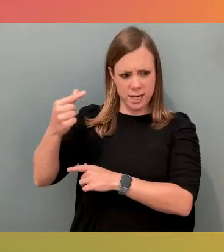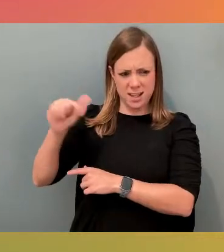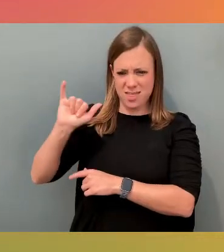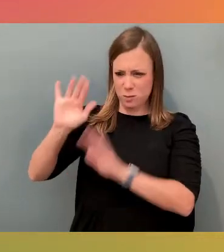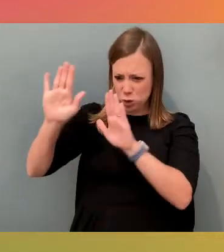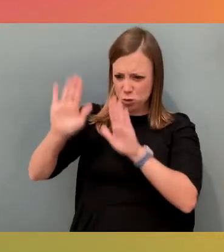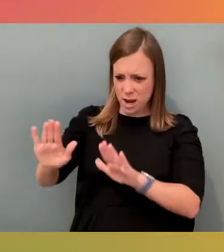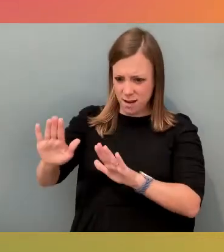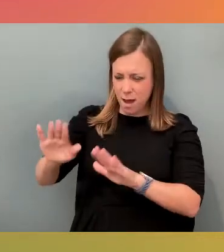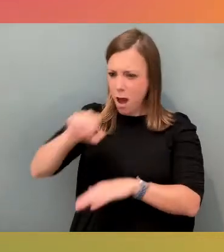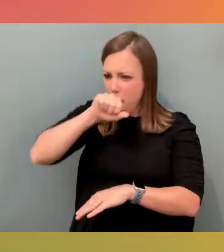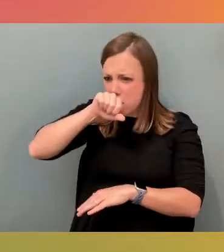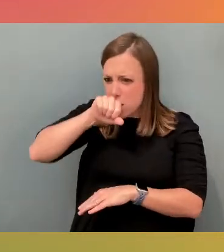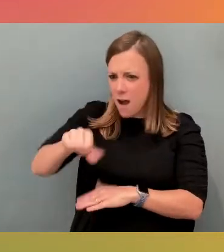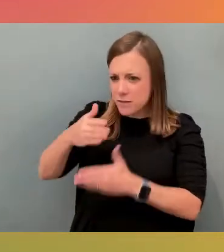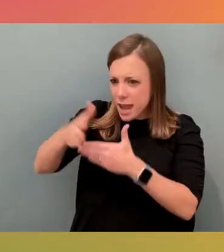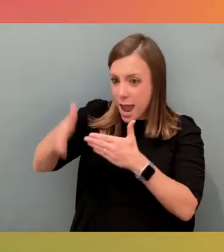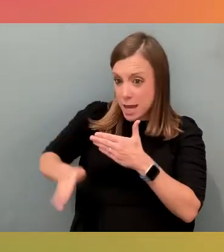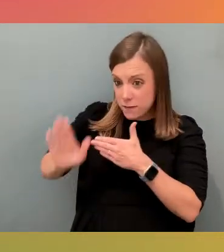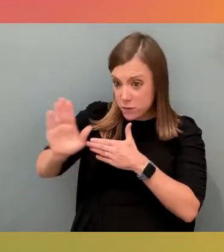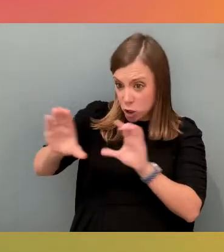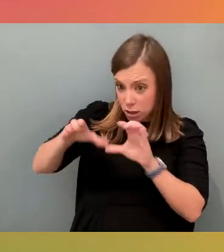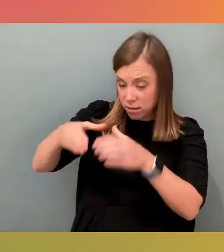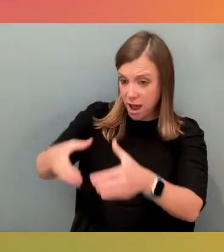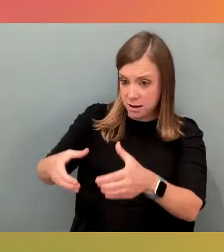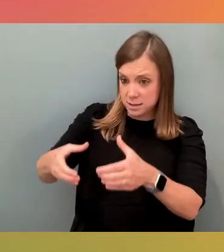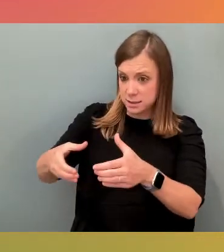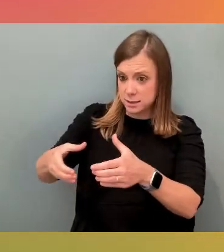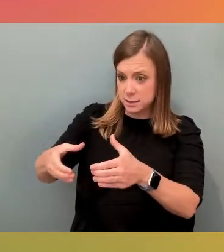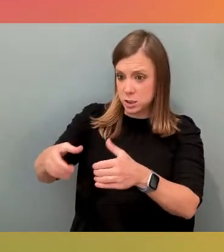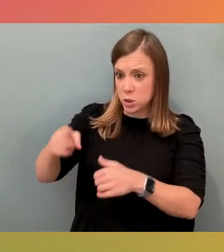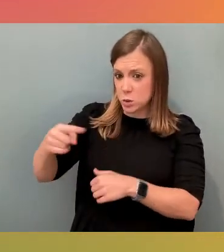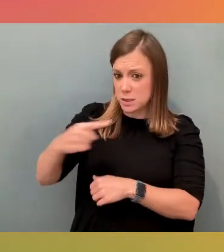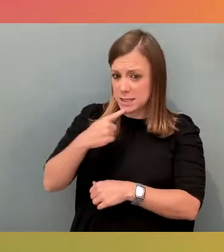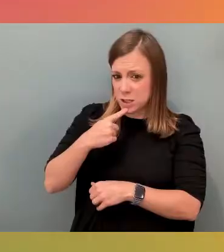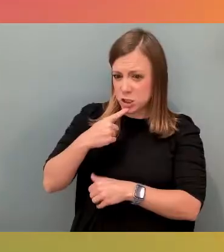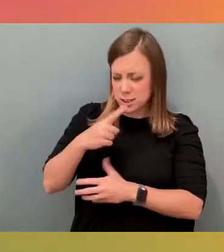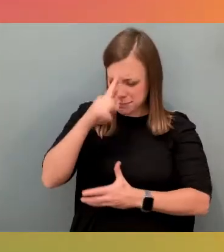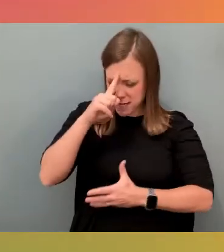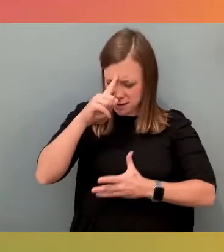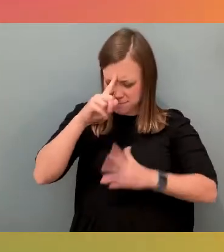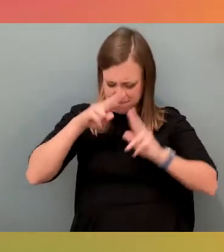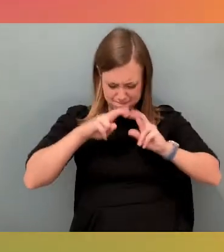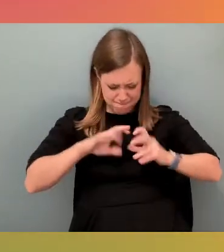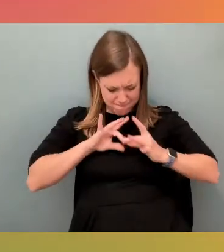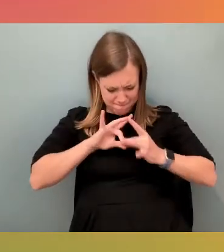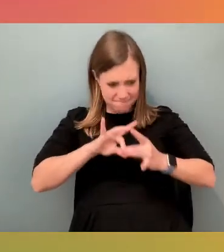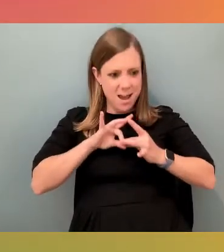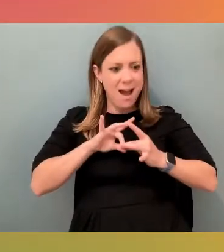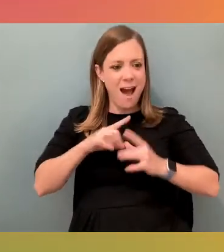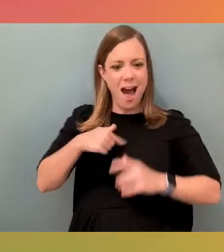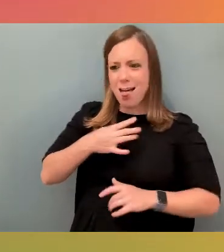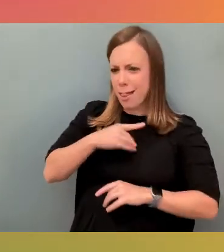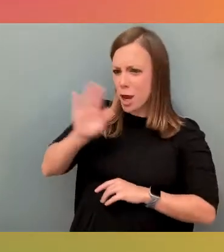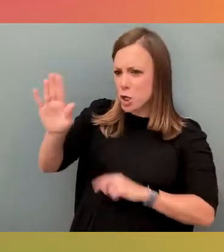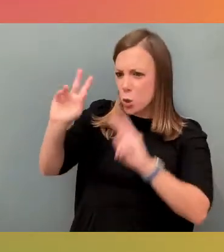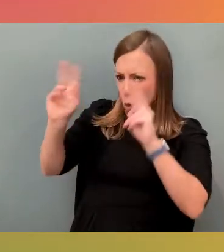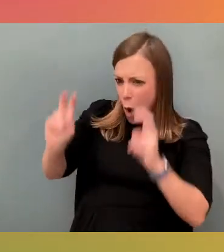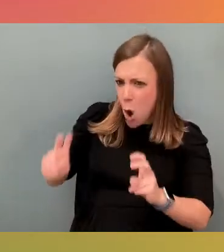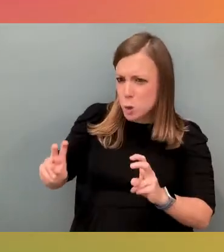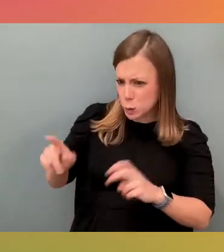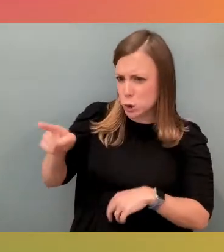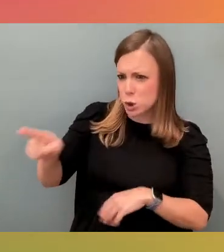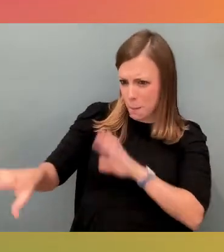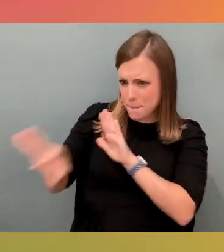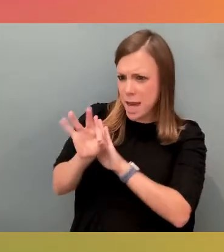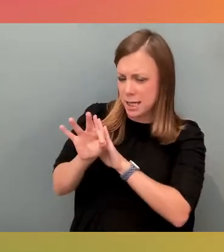your class, you were saying, just be inside yourself. The quotes that you mentioned about Yeah.